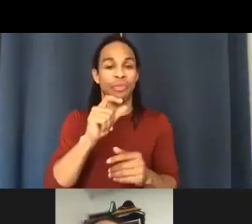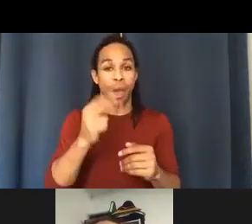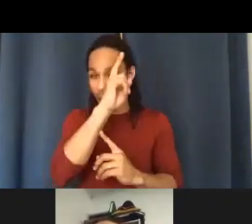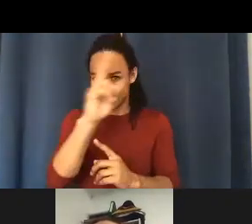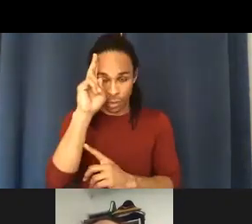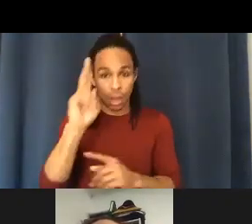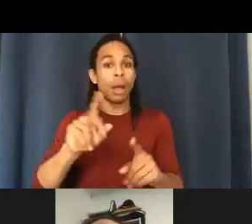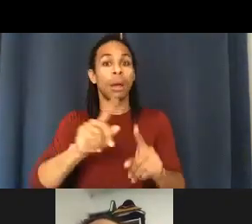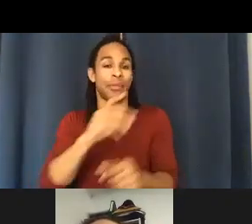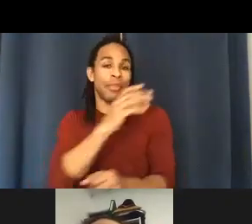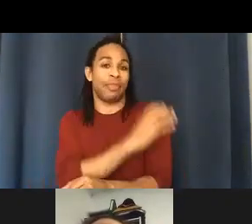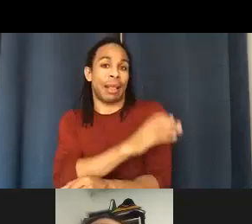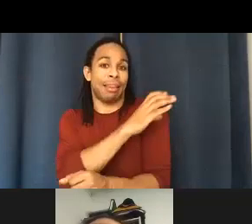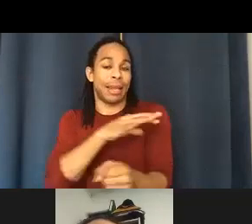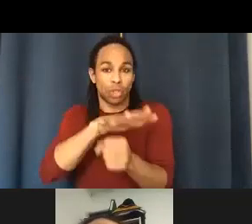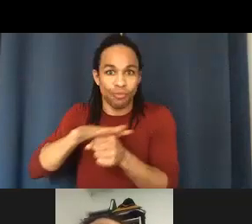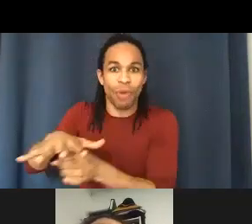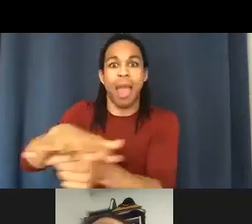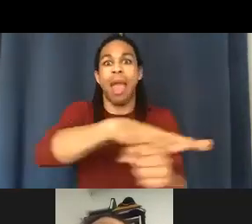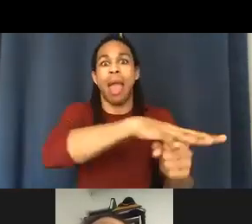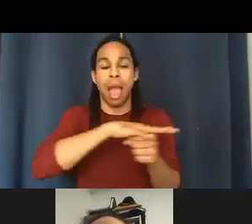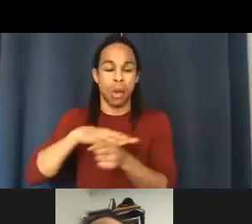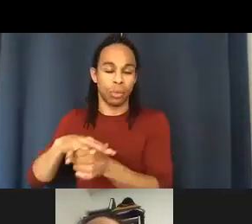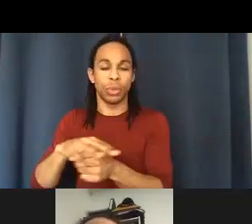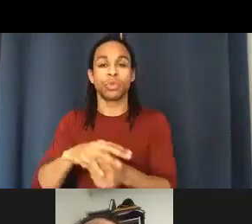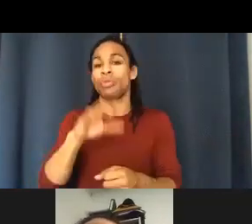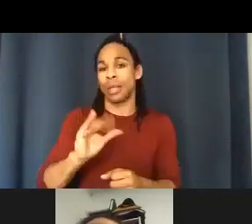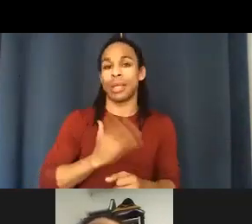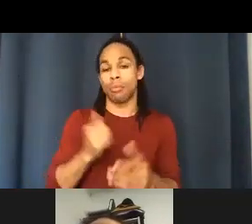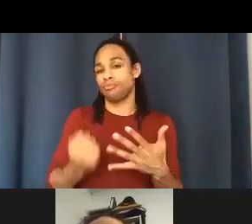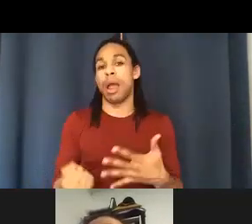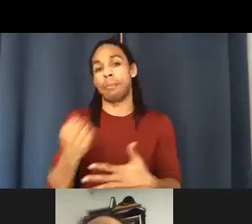So our primary response to COVID-19